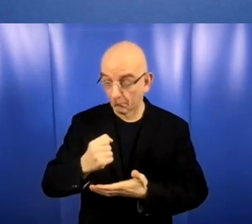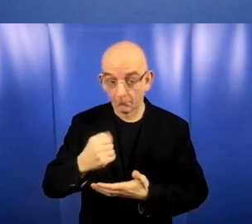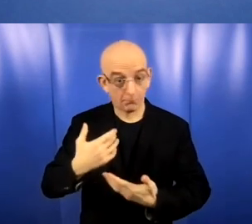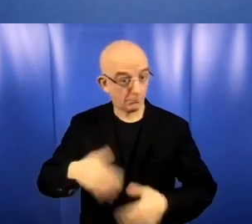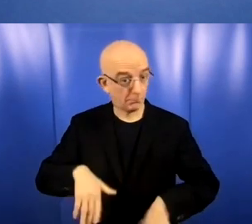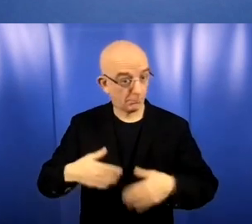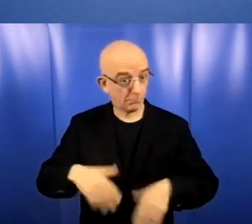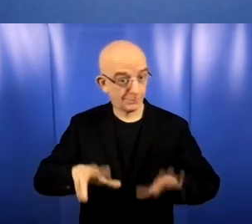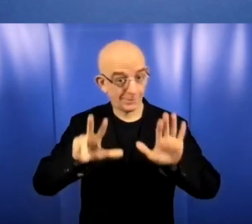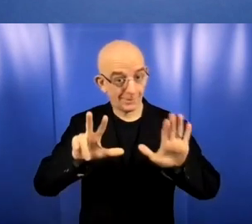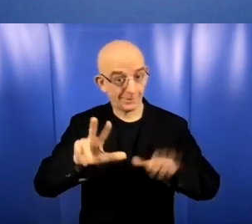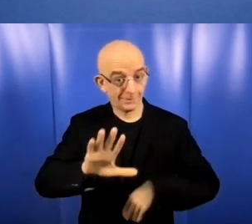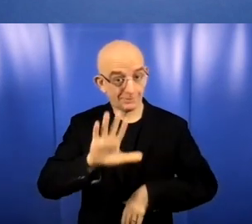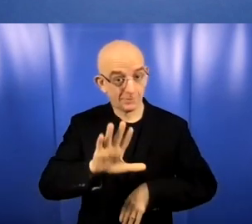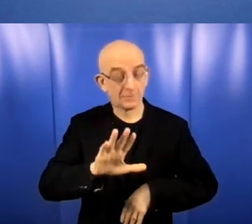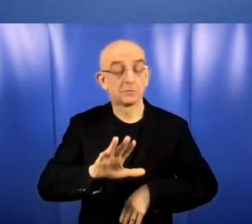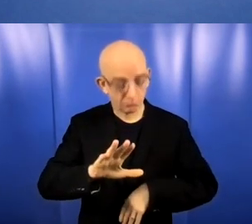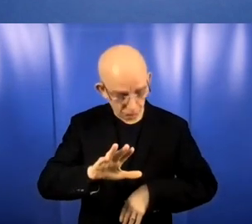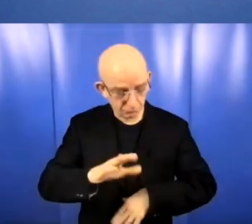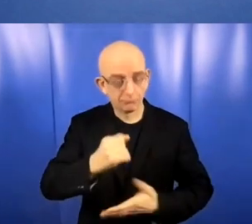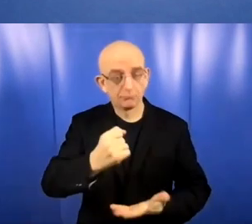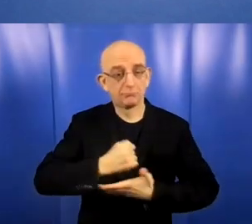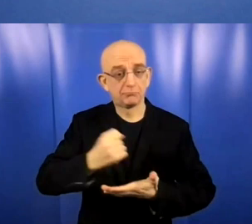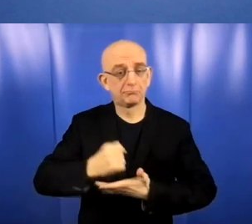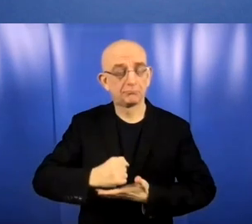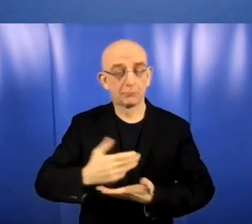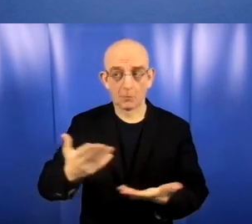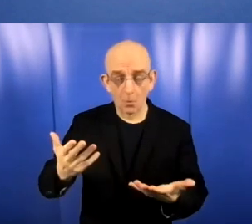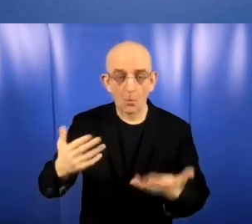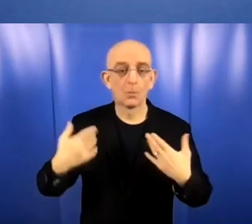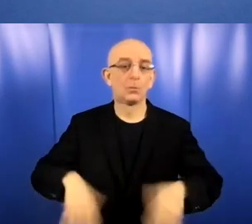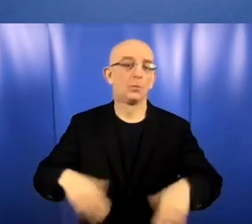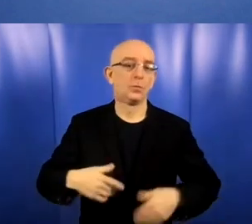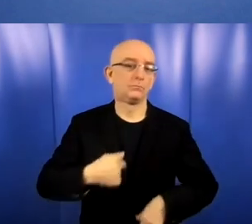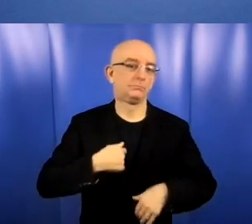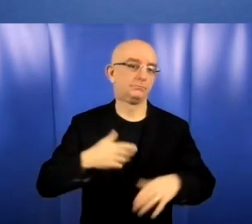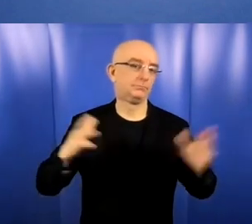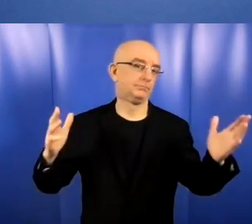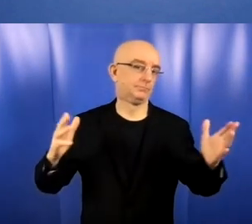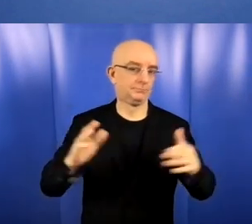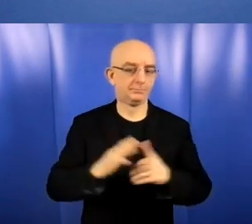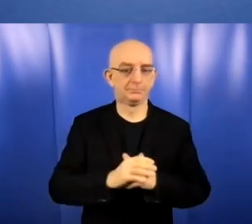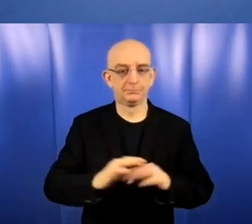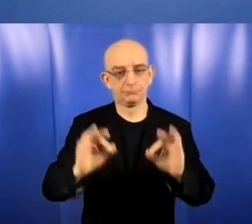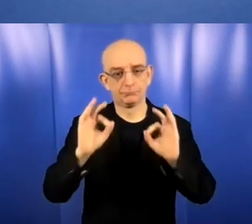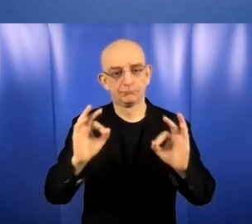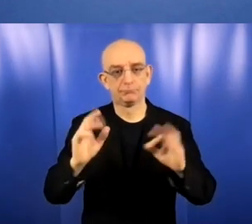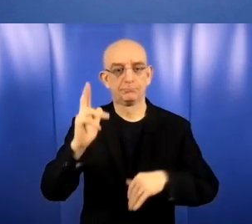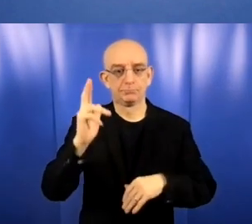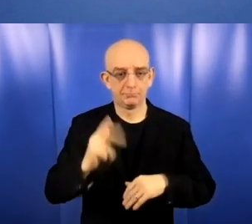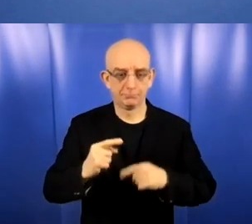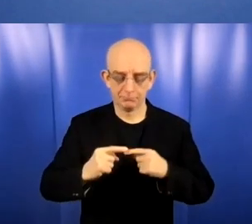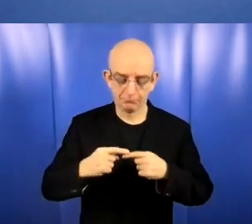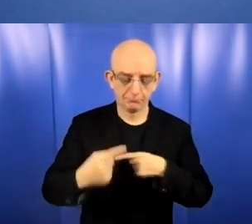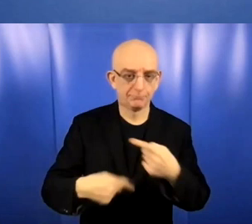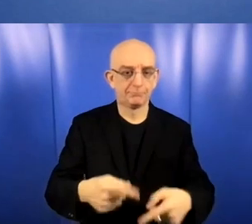tertiary education for displaced persons. For that, we're also looking at something that I think COVID has